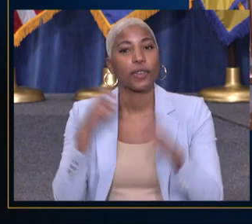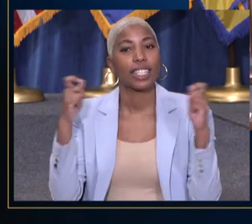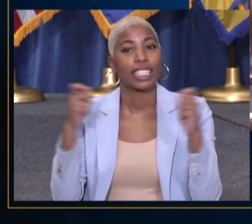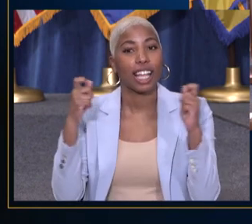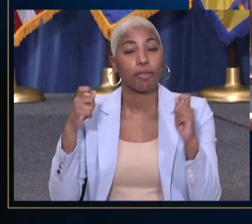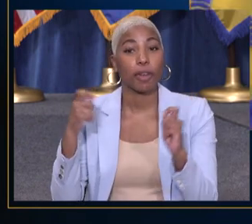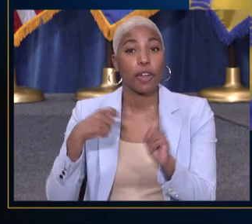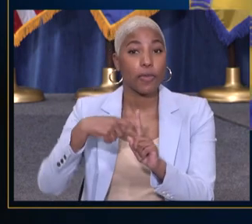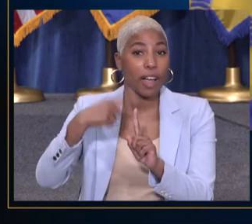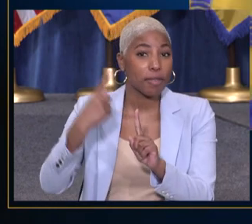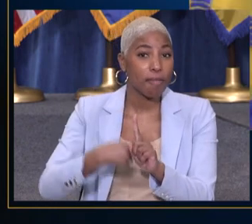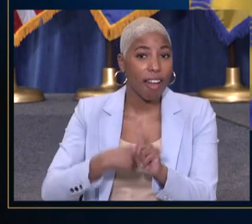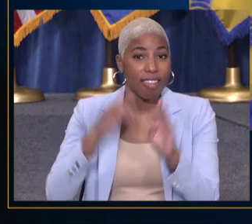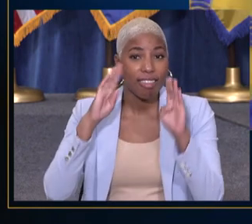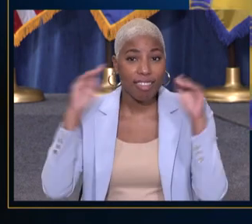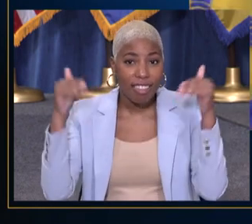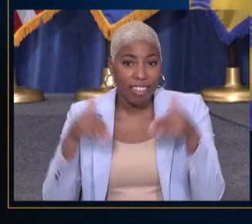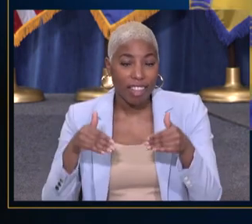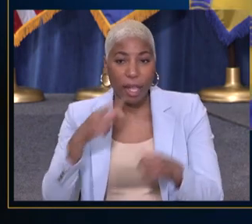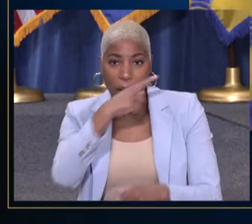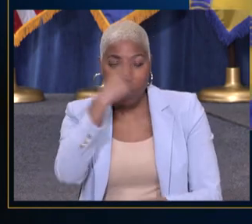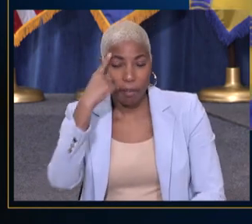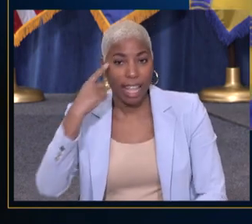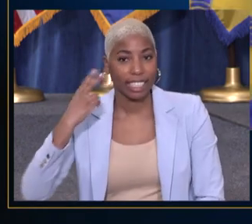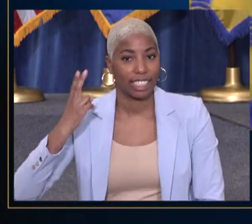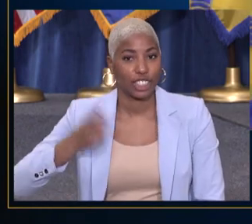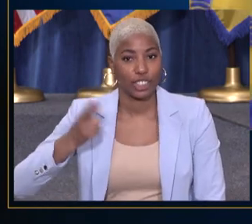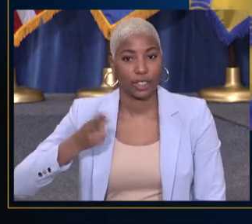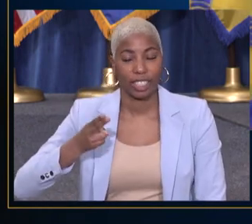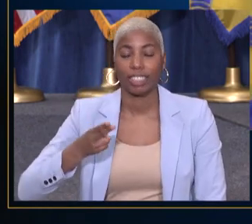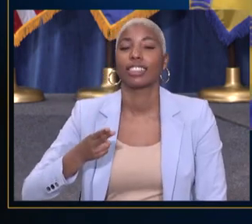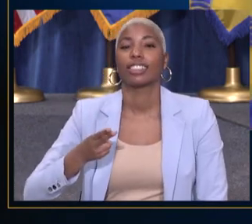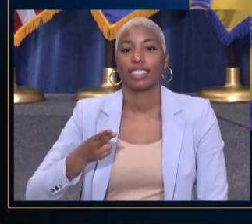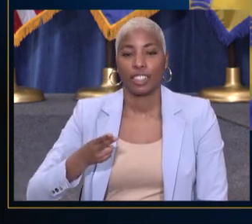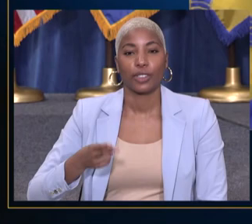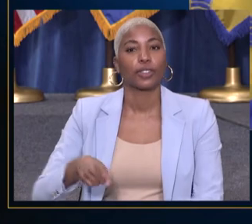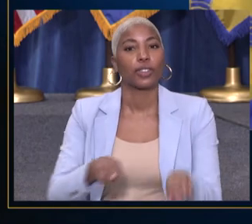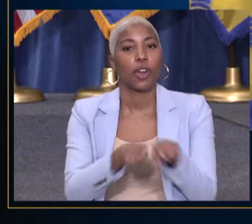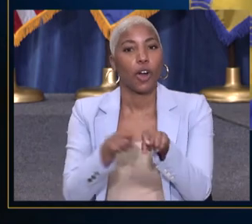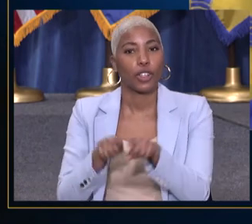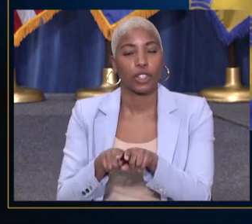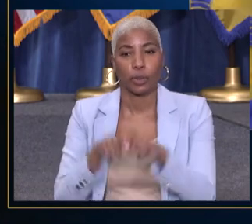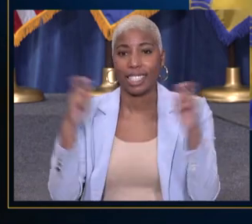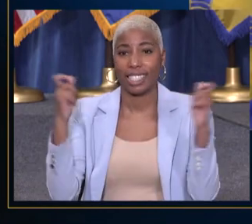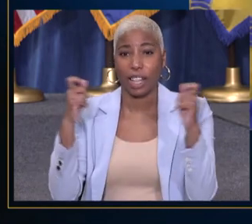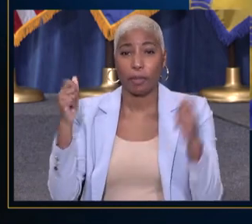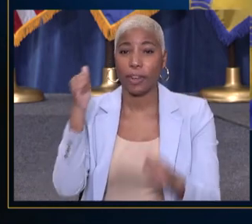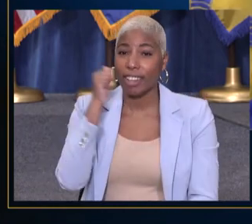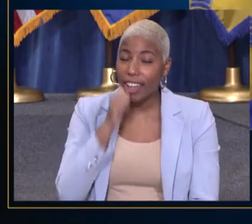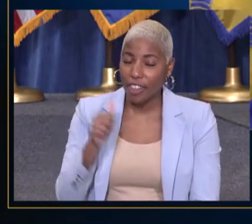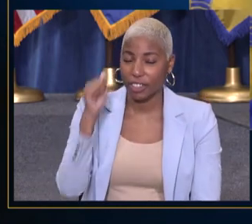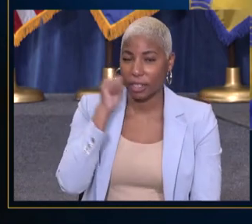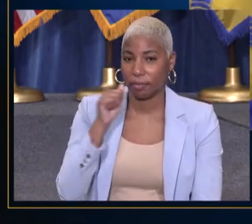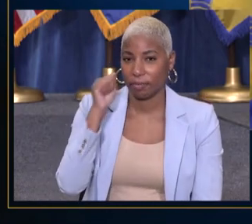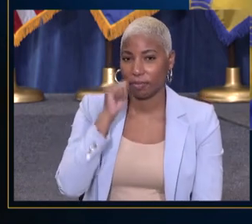month dedicated to Black history, we celebrate who we are every single day.